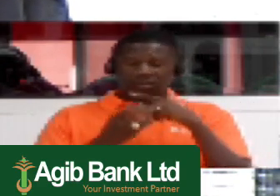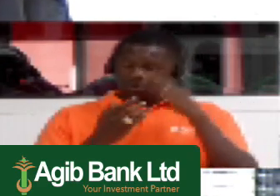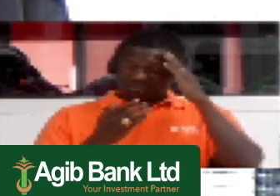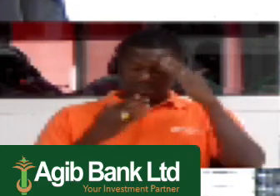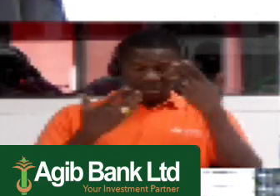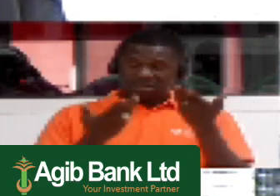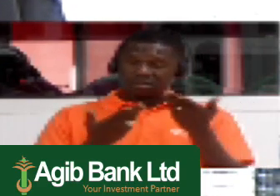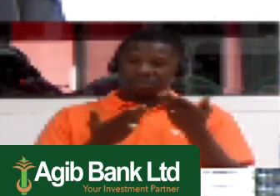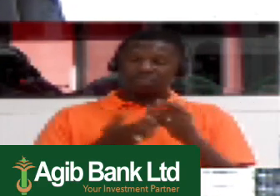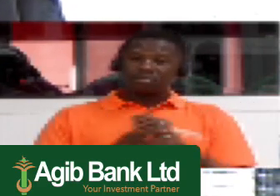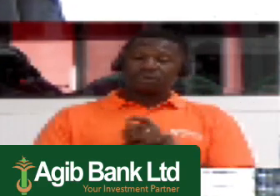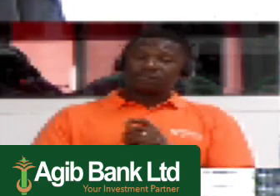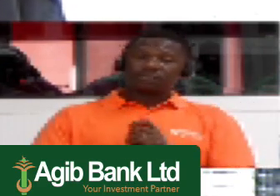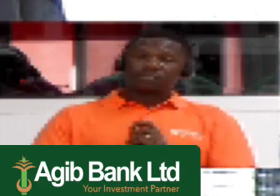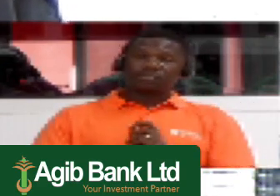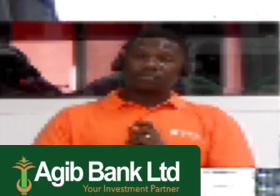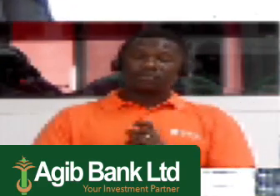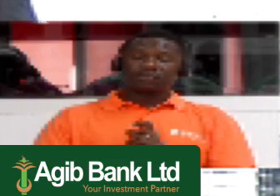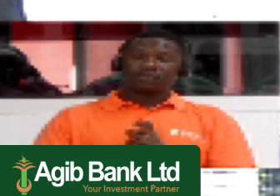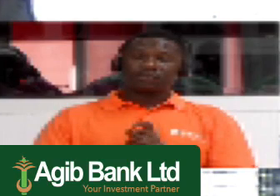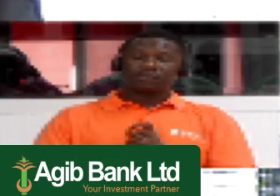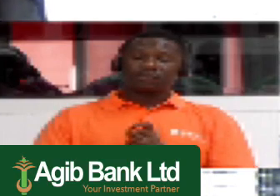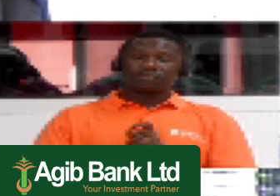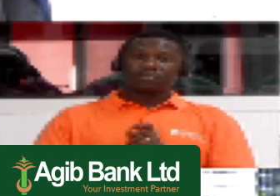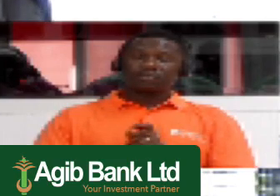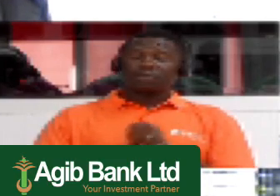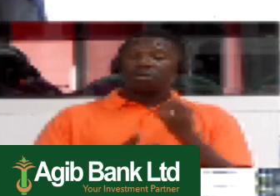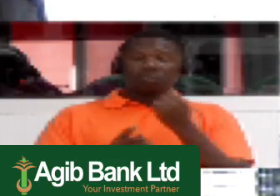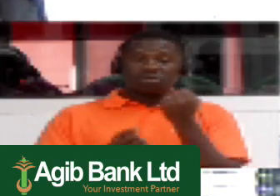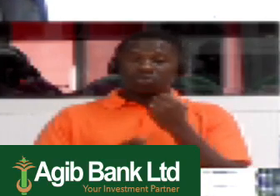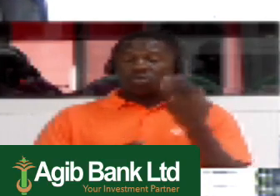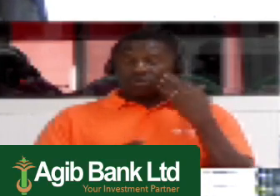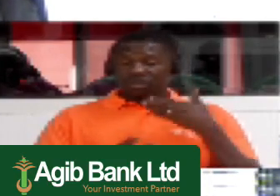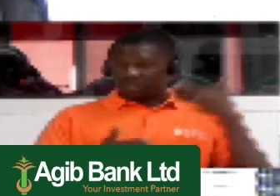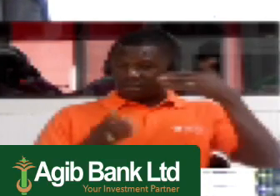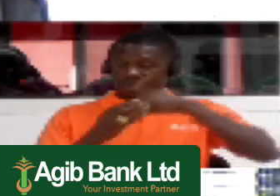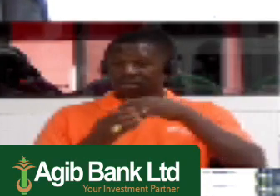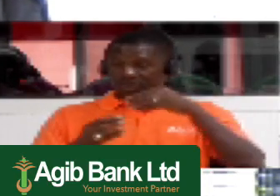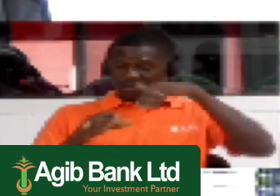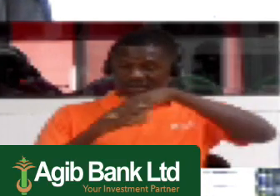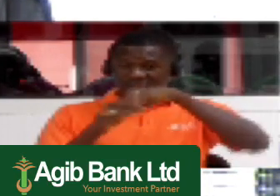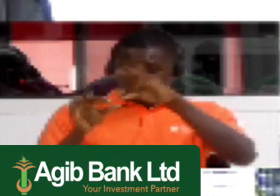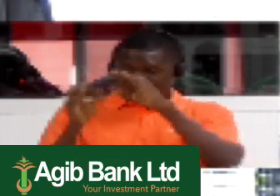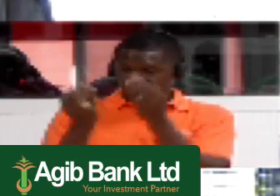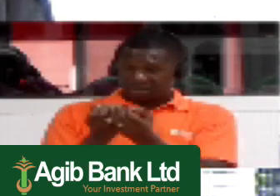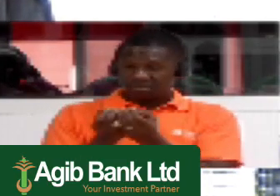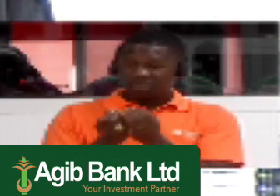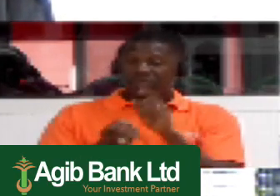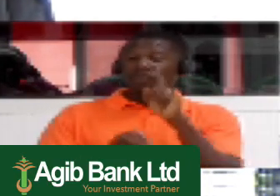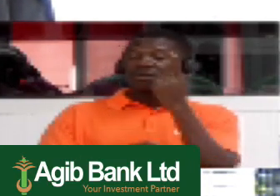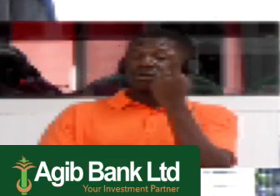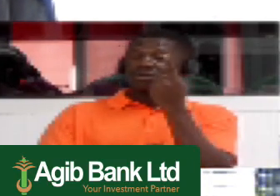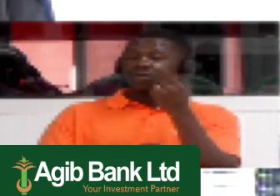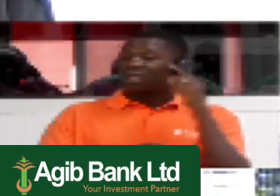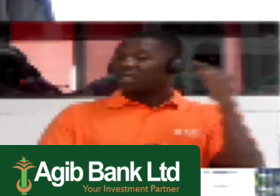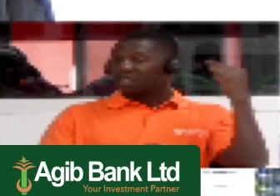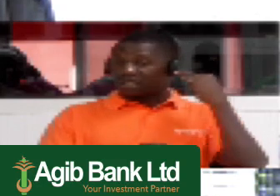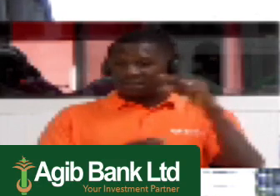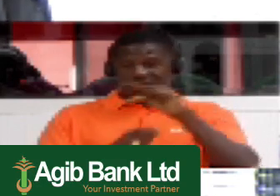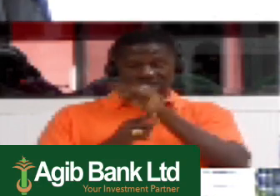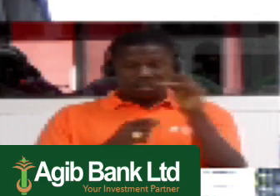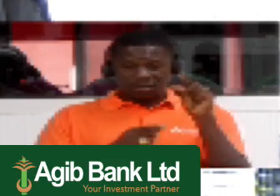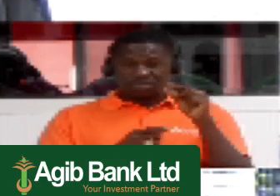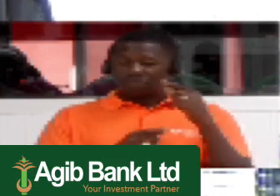moy ngamira ko nyin tol mu momo na la groupolete. Because when I came to the team initially and heard these names, I thought that these